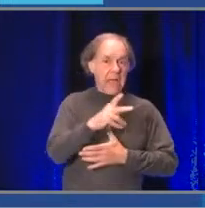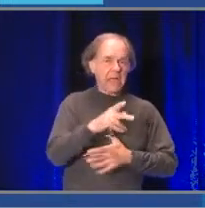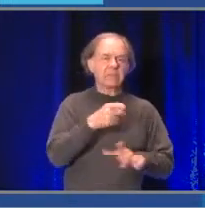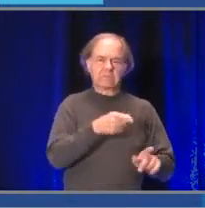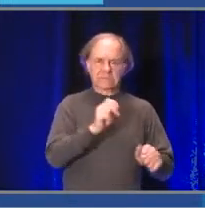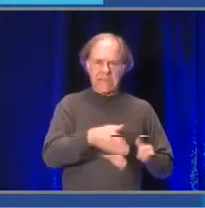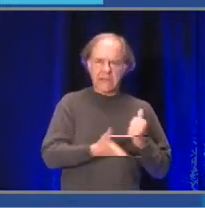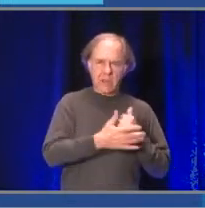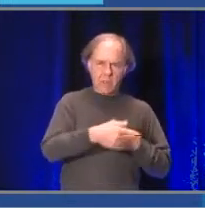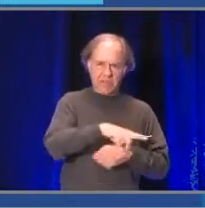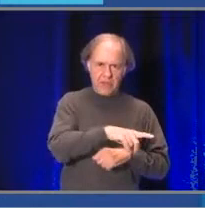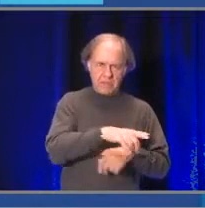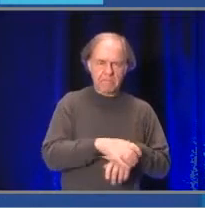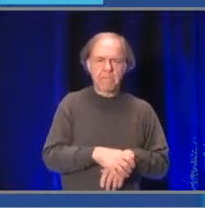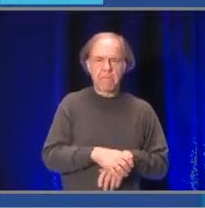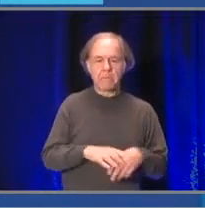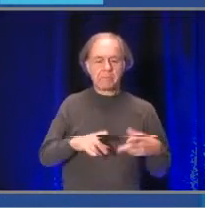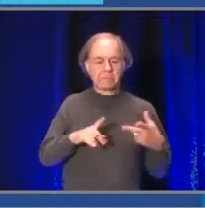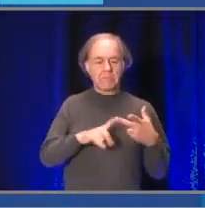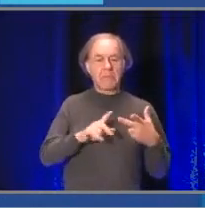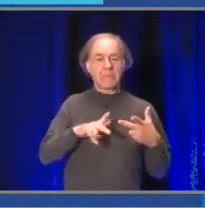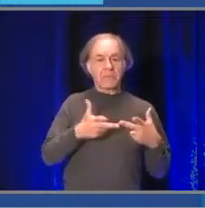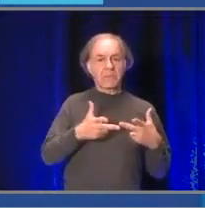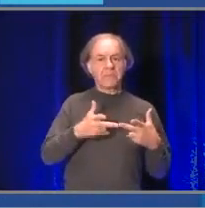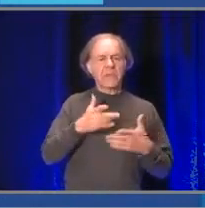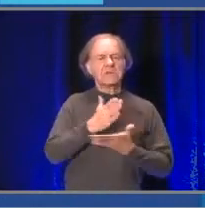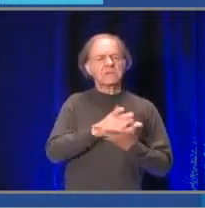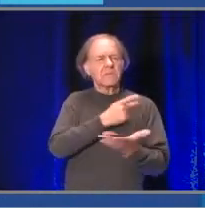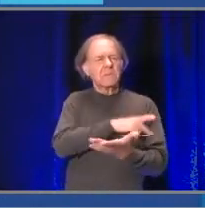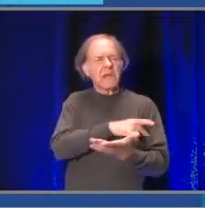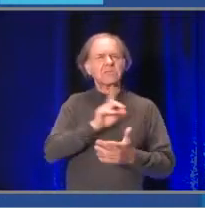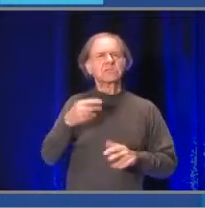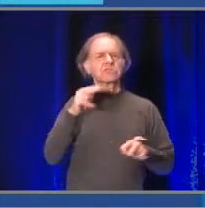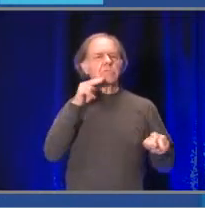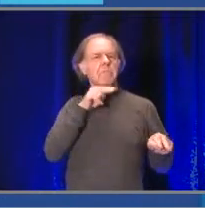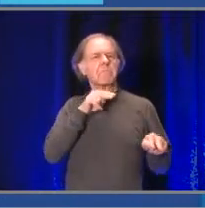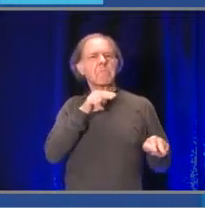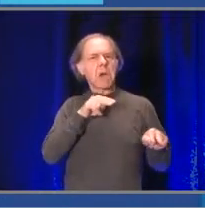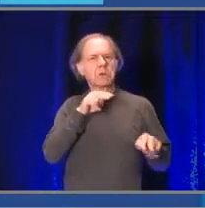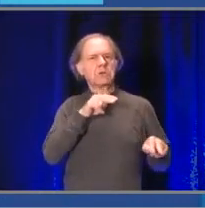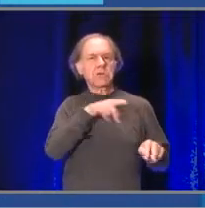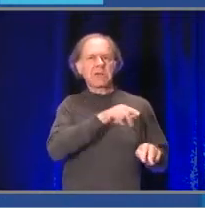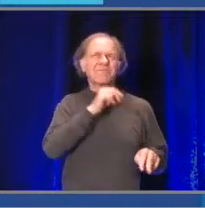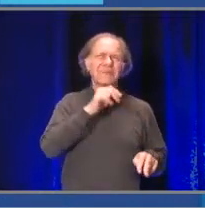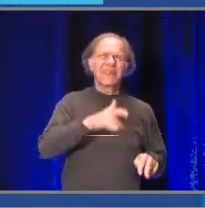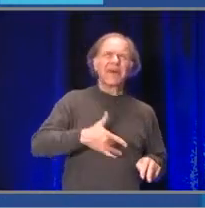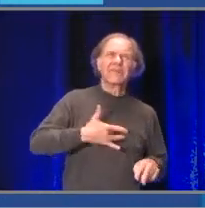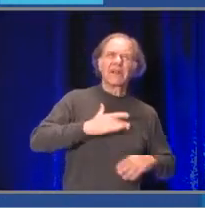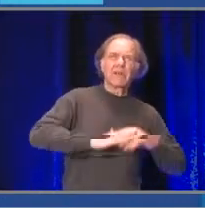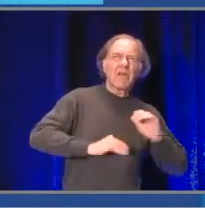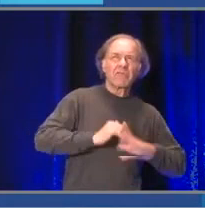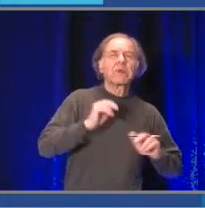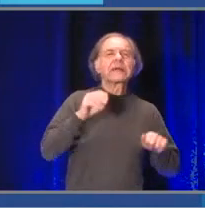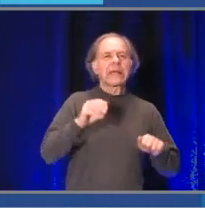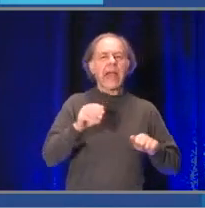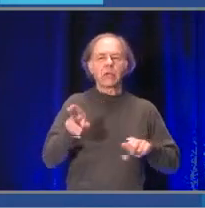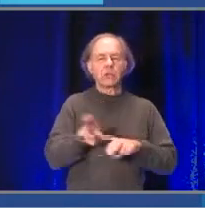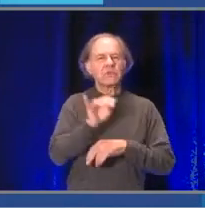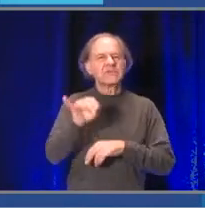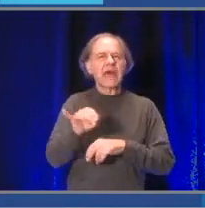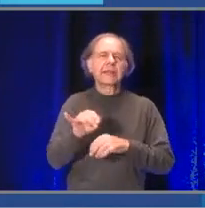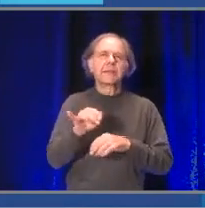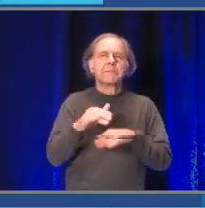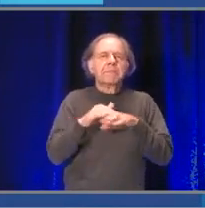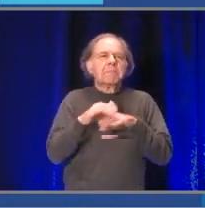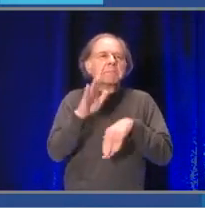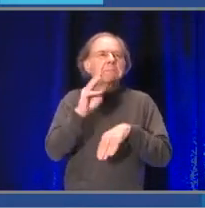We can treat them. And third, patients who are just being monitored and watched. they're not comfortable, we can do a minimally invasive without